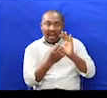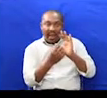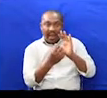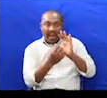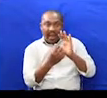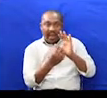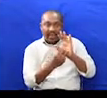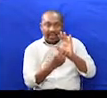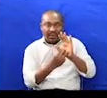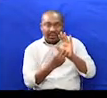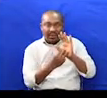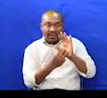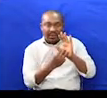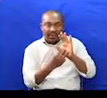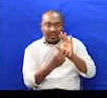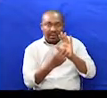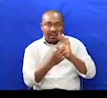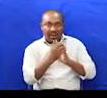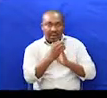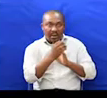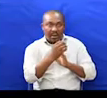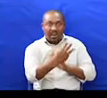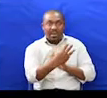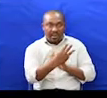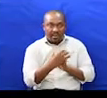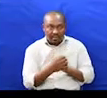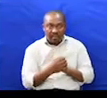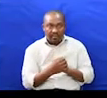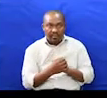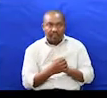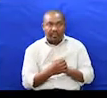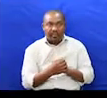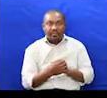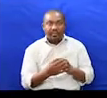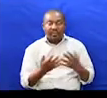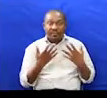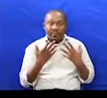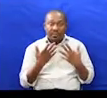1803. In 1803, my dear student,